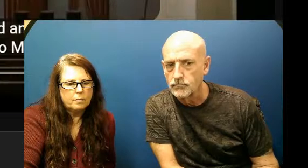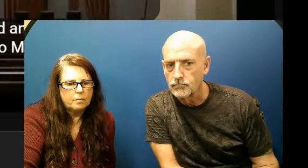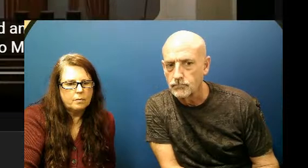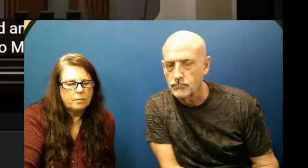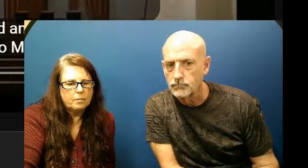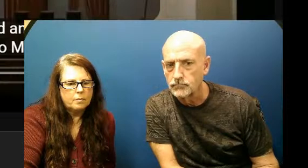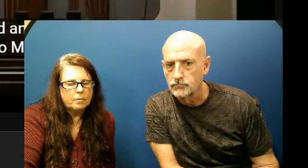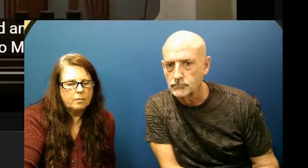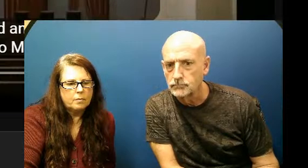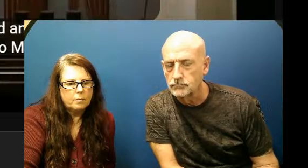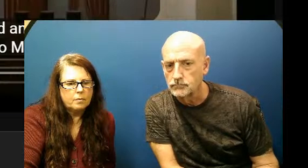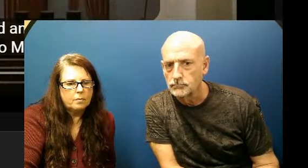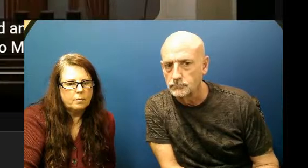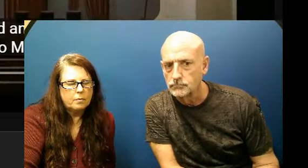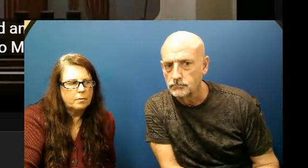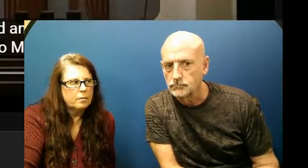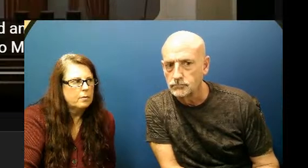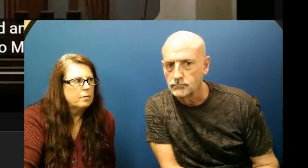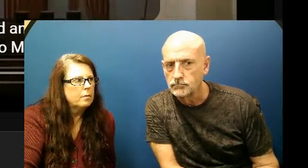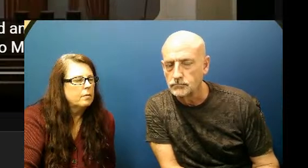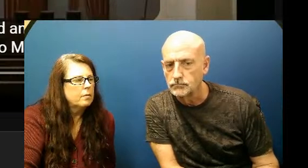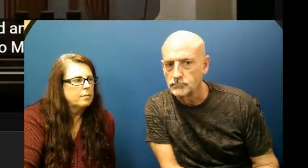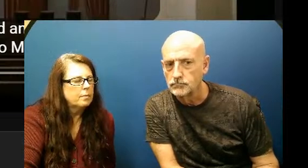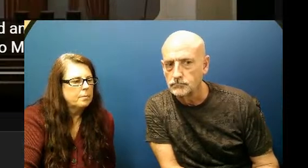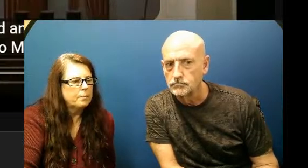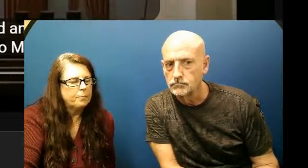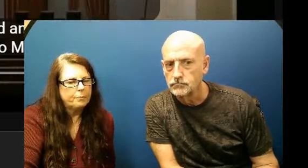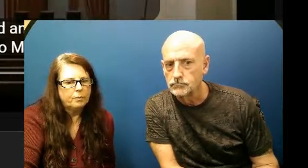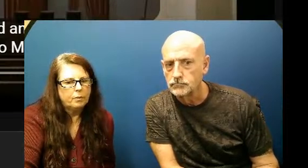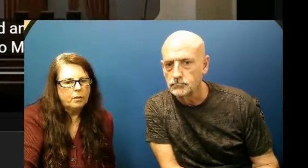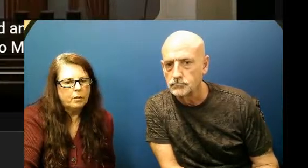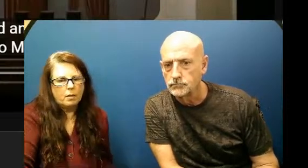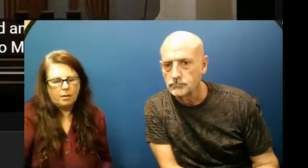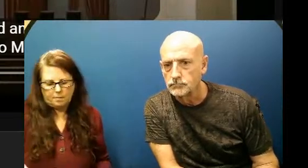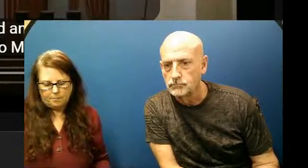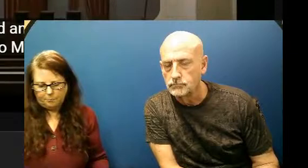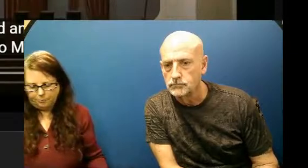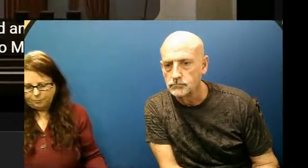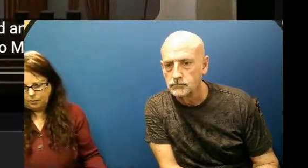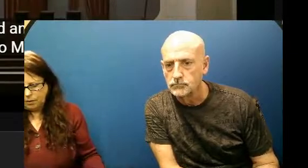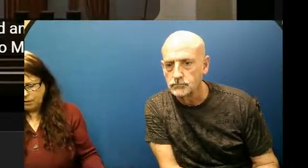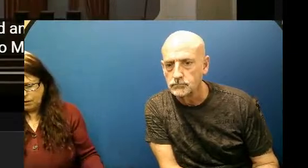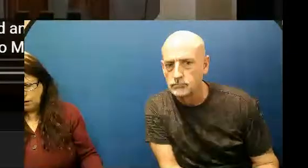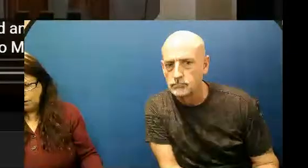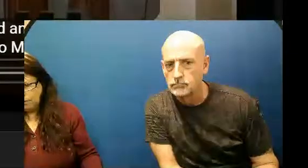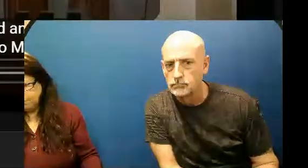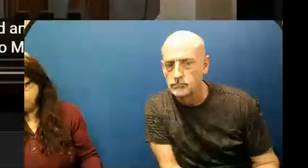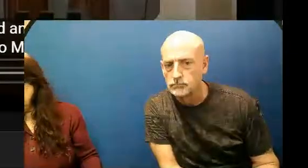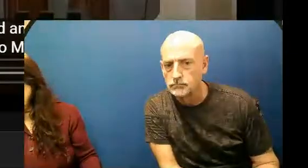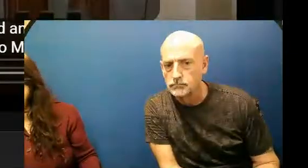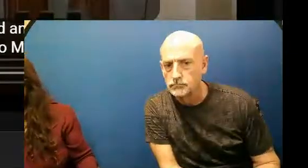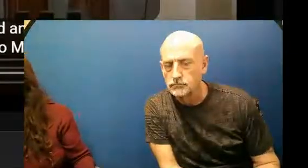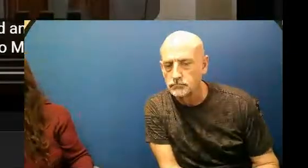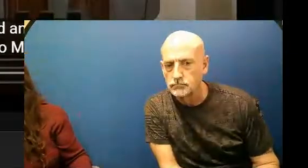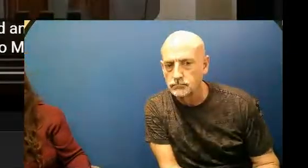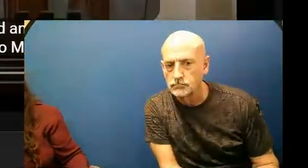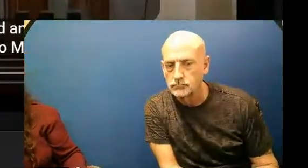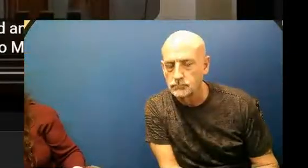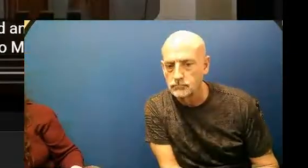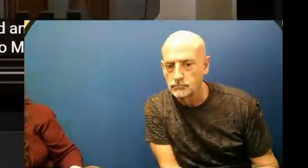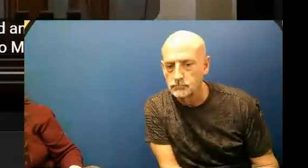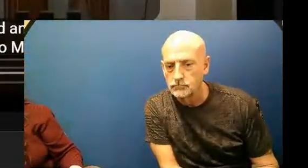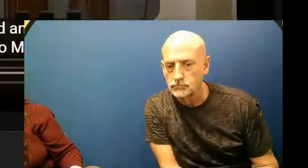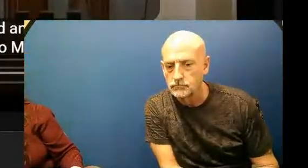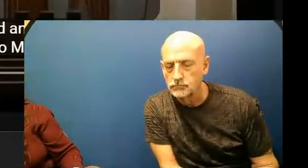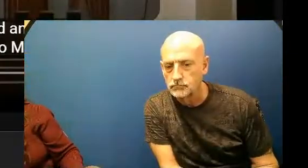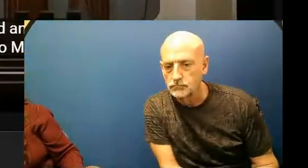a content-based speech restriction, and you do have to go directly to what their interests are. Now, their principal interest is...